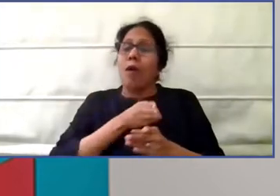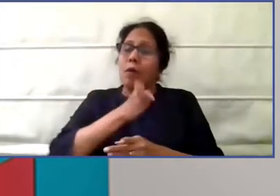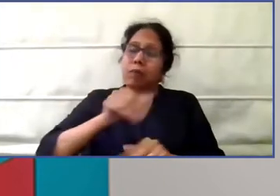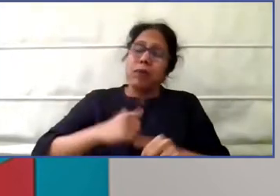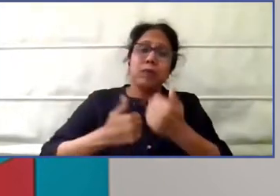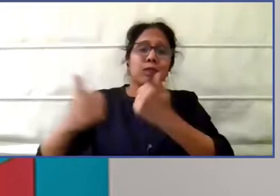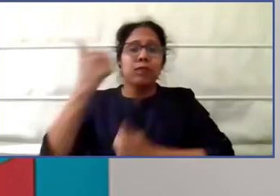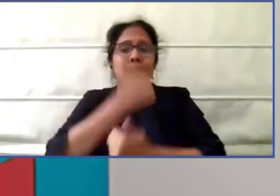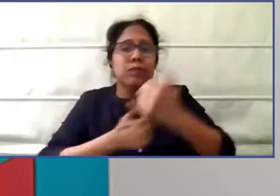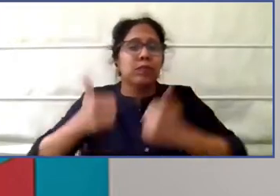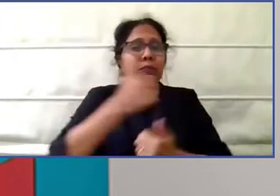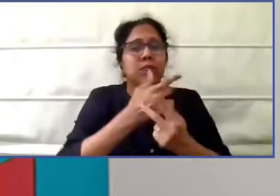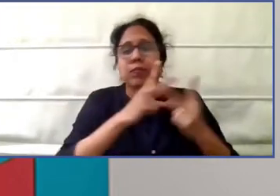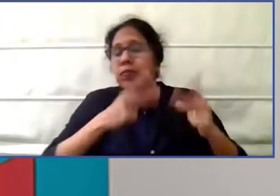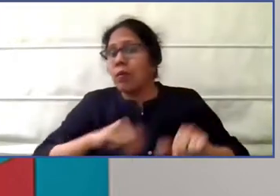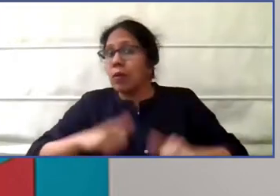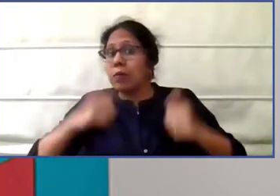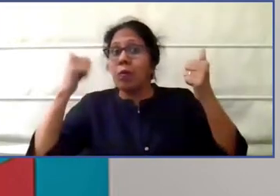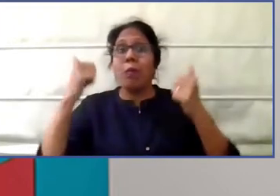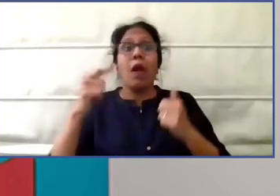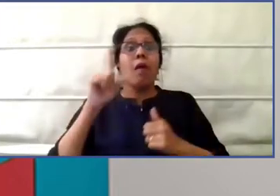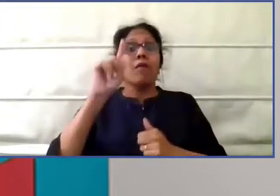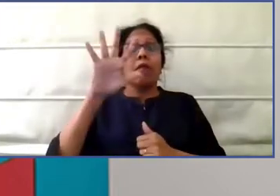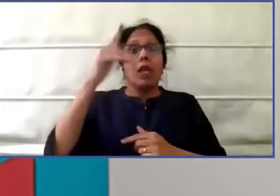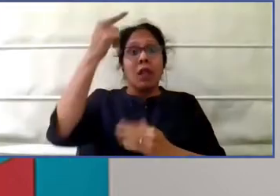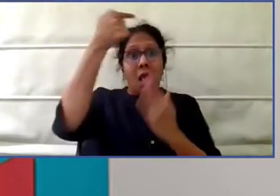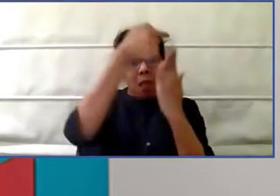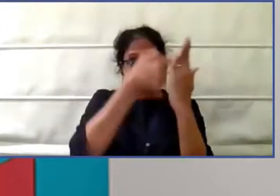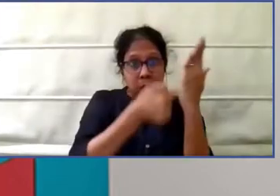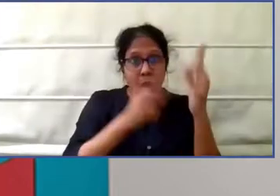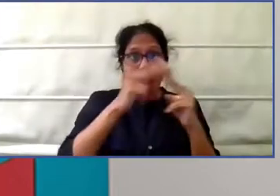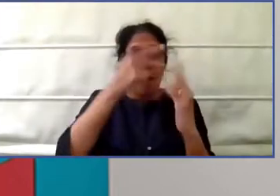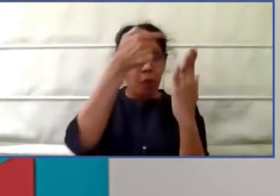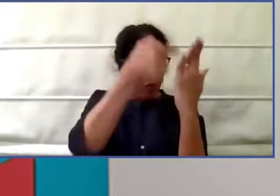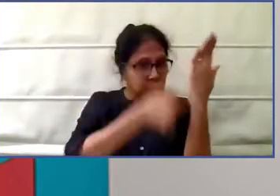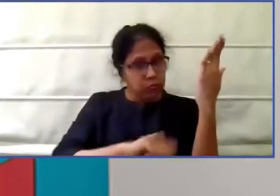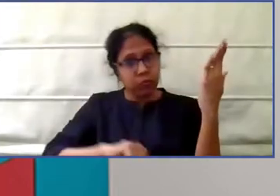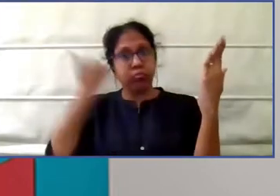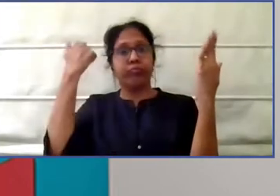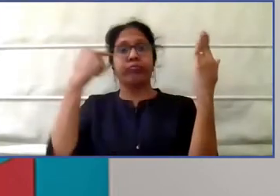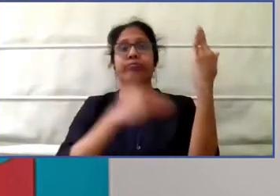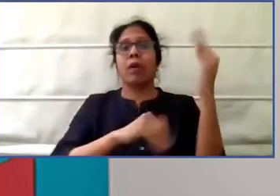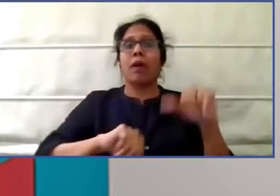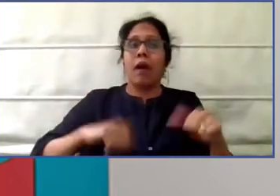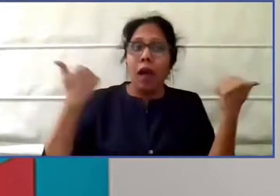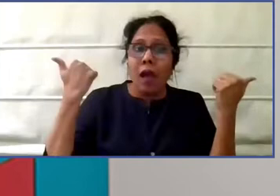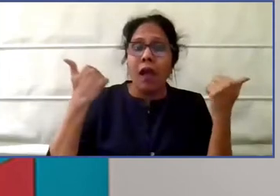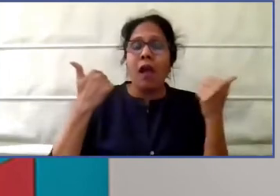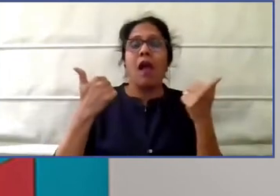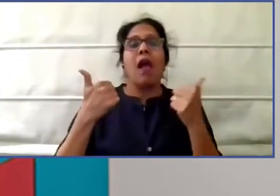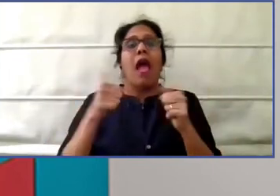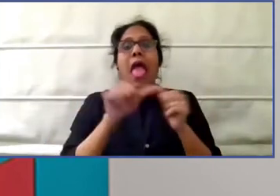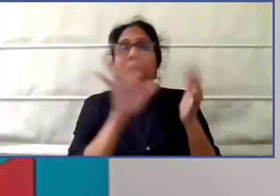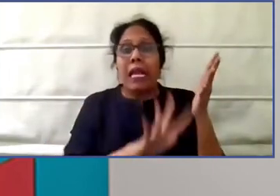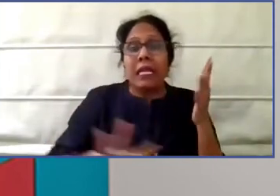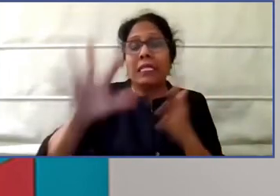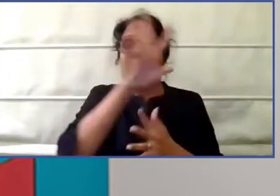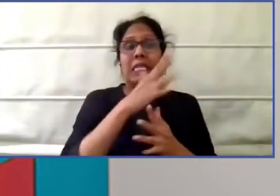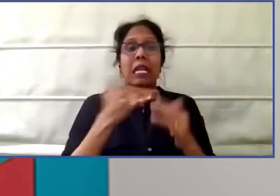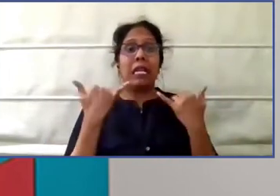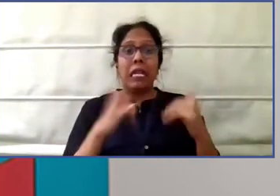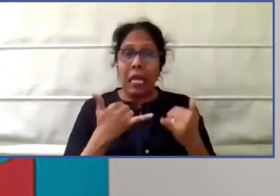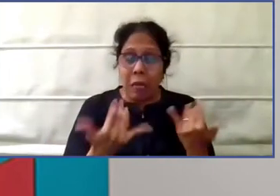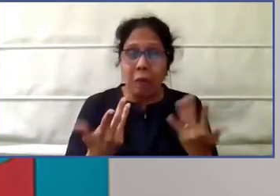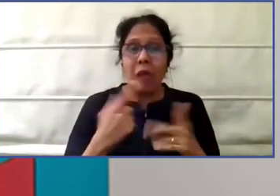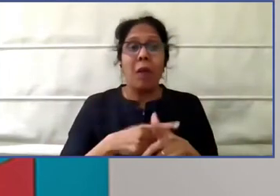championship, finishing in the top 15, at the Asian Games representing India and finishing in the top 5. I also picked up rifle shooting. The US